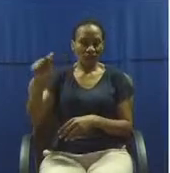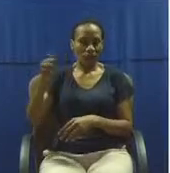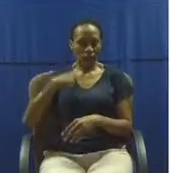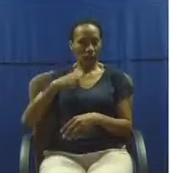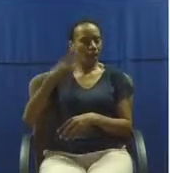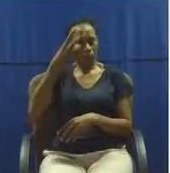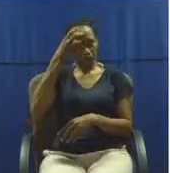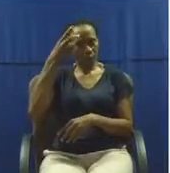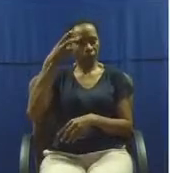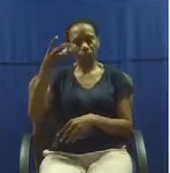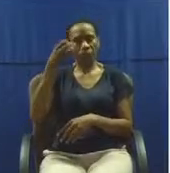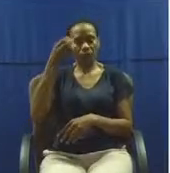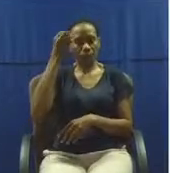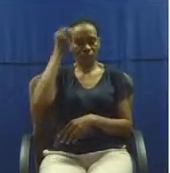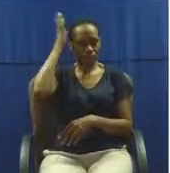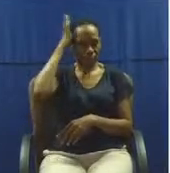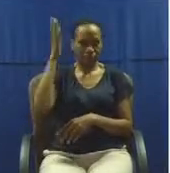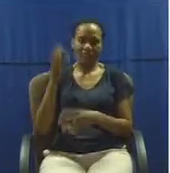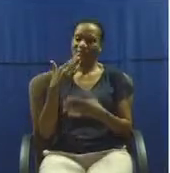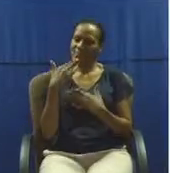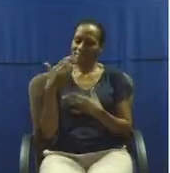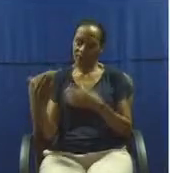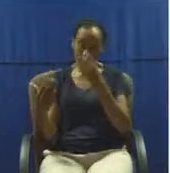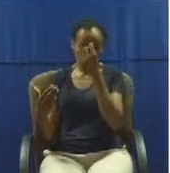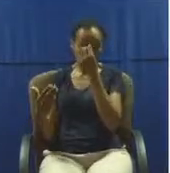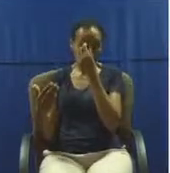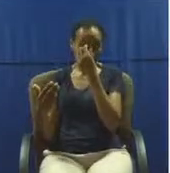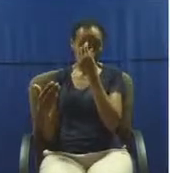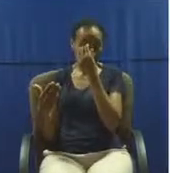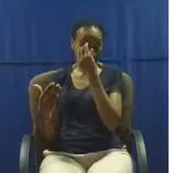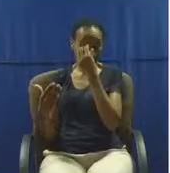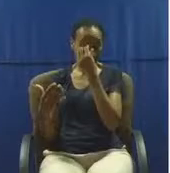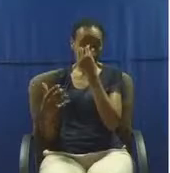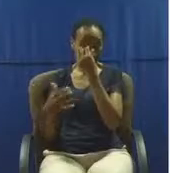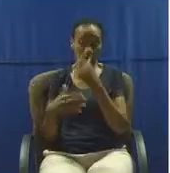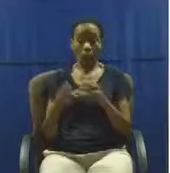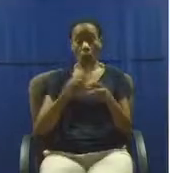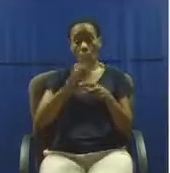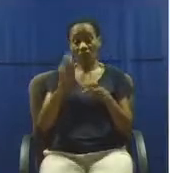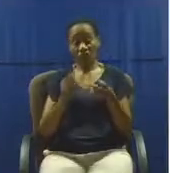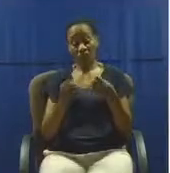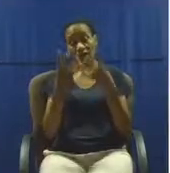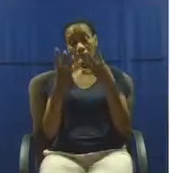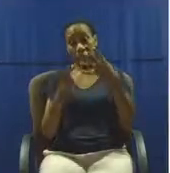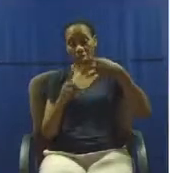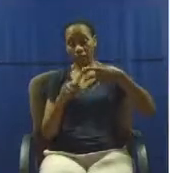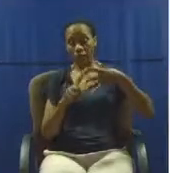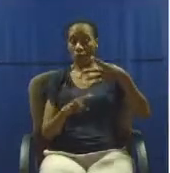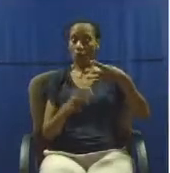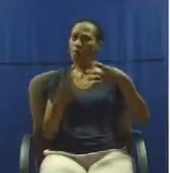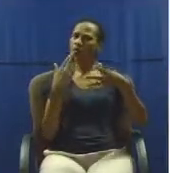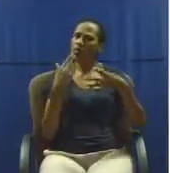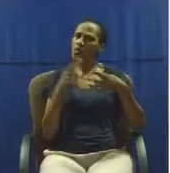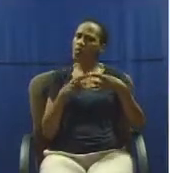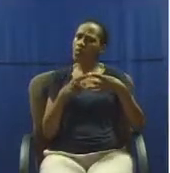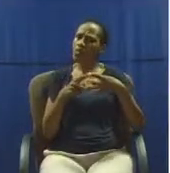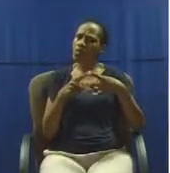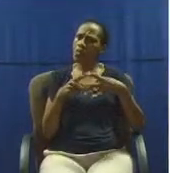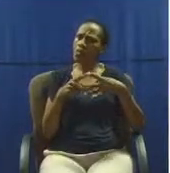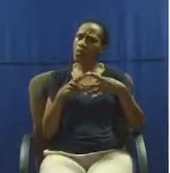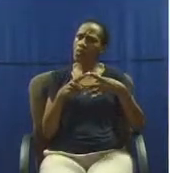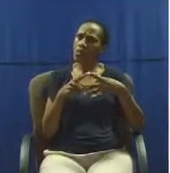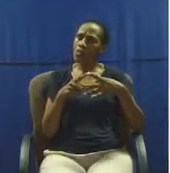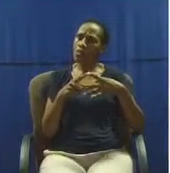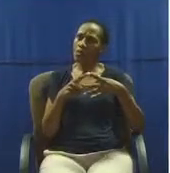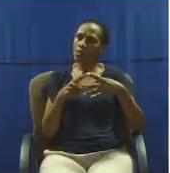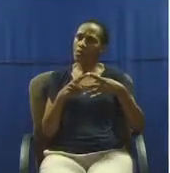heard. Thank you very much. Thank you, Question Honorable number Speaker. 4 has been asked by the Honorable